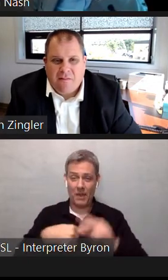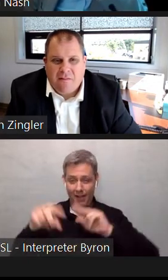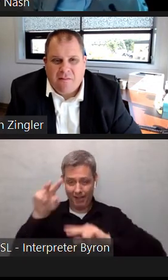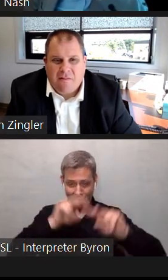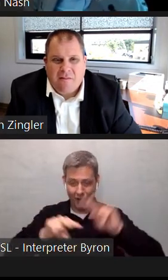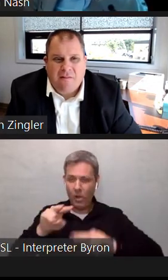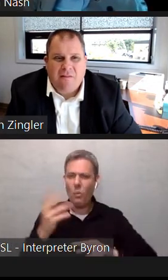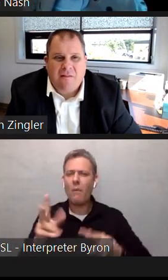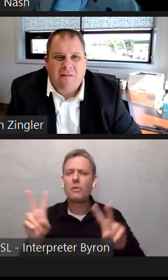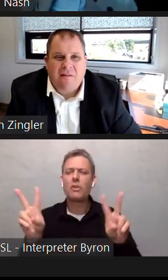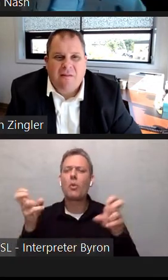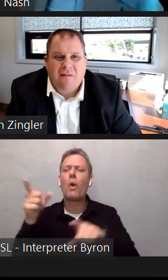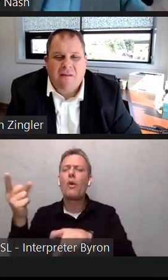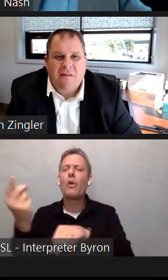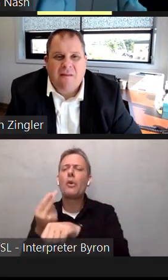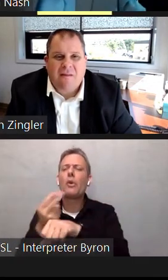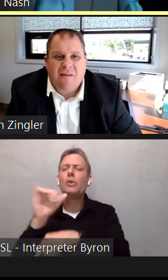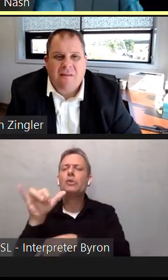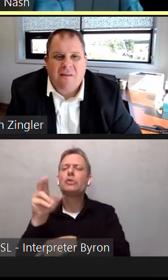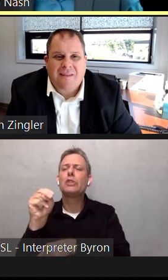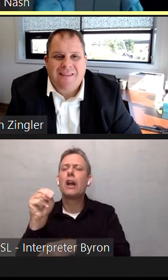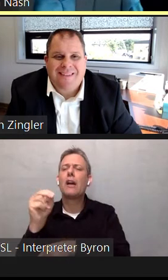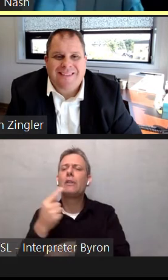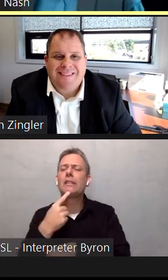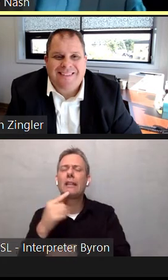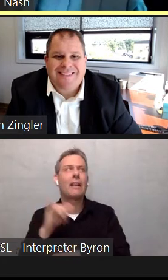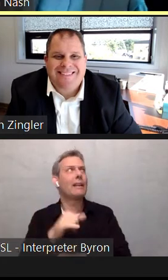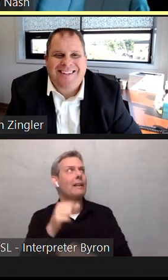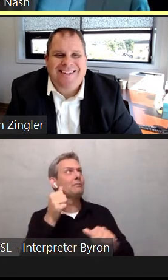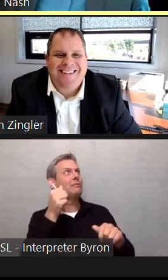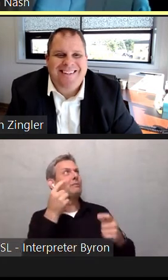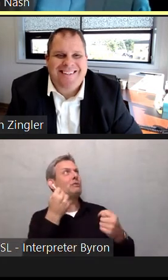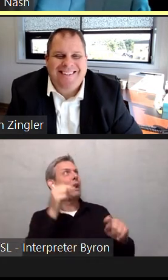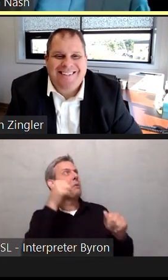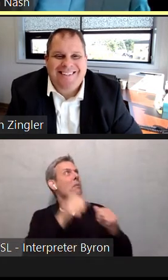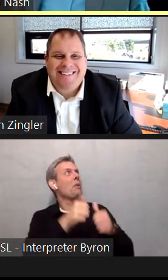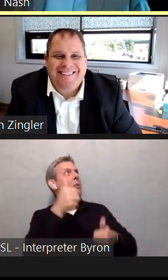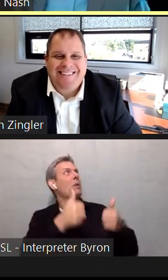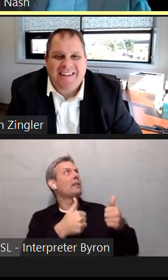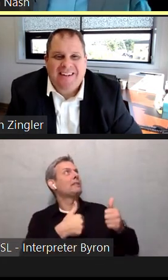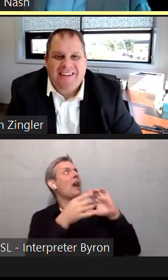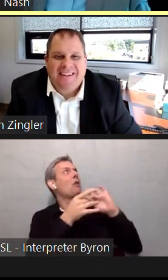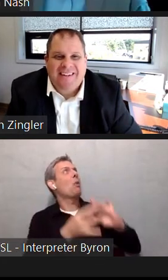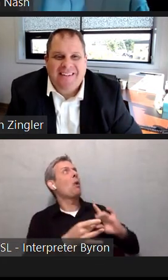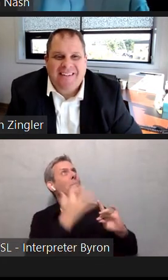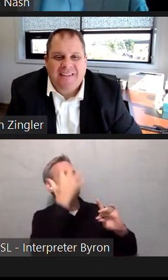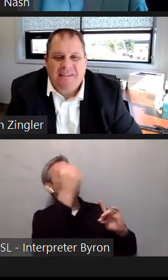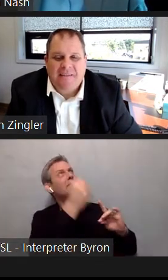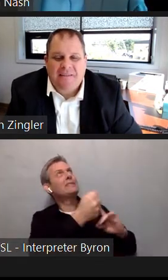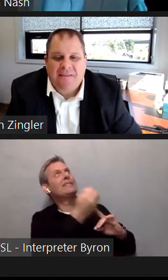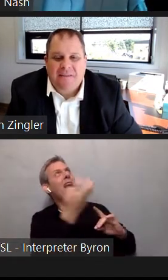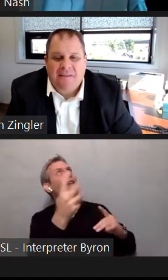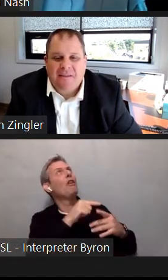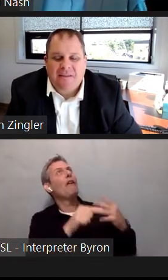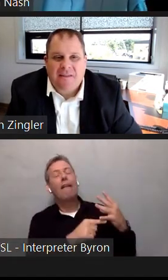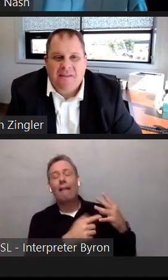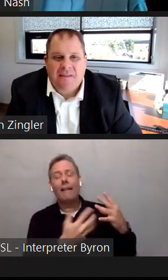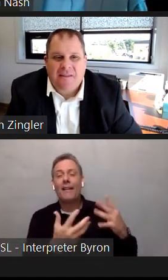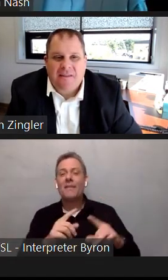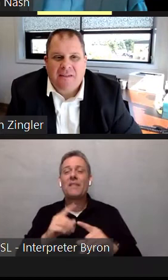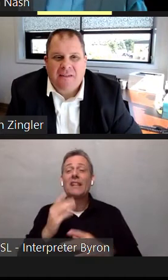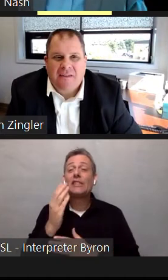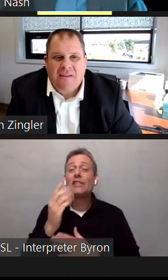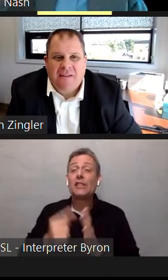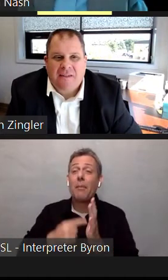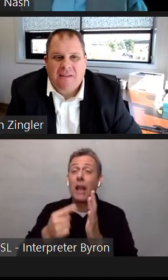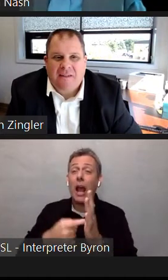quote? I'm trying to remember which one. I float several of them. Sometimes the not having a clear trend is a